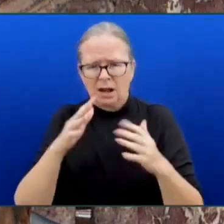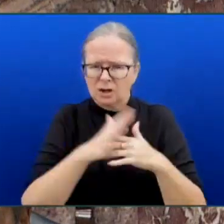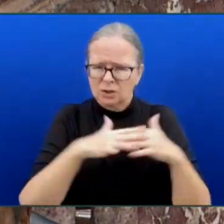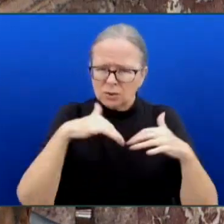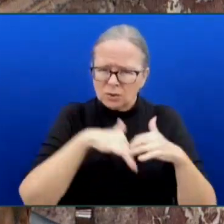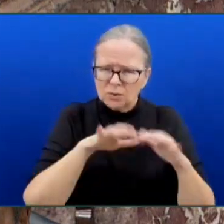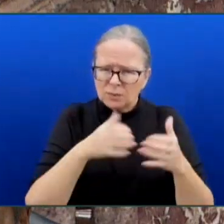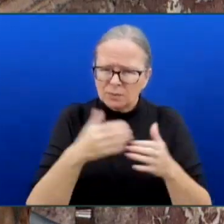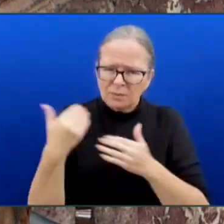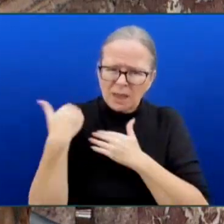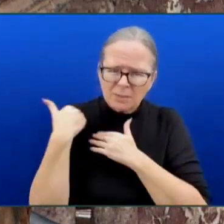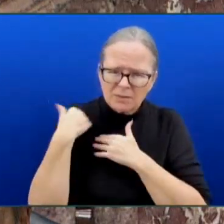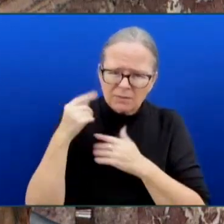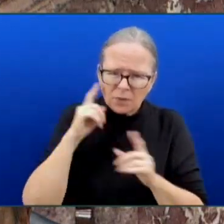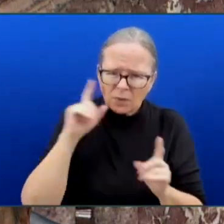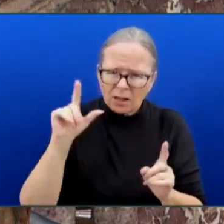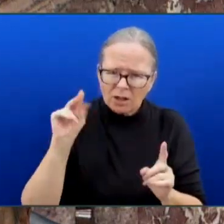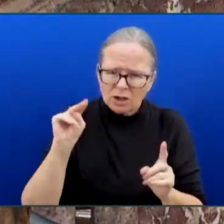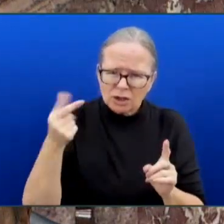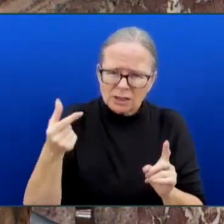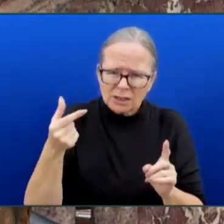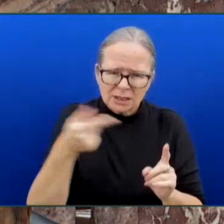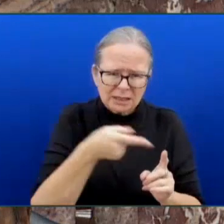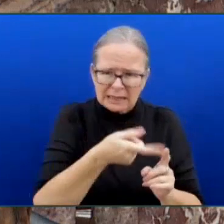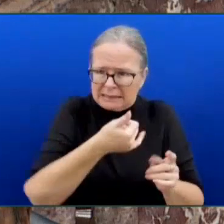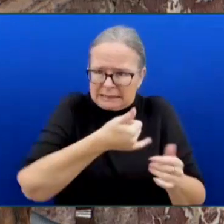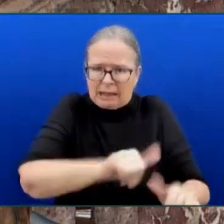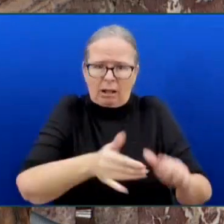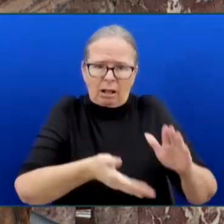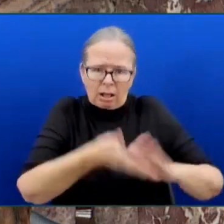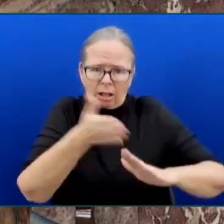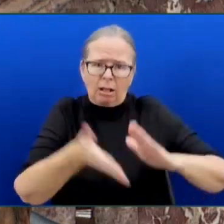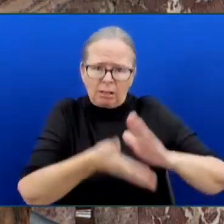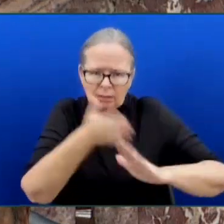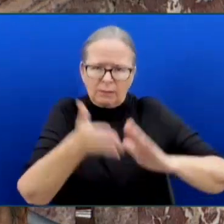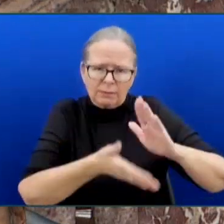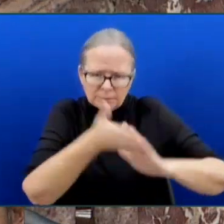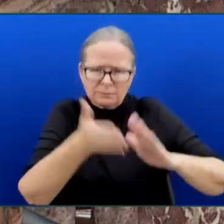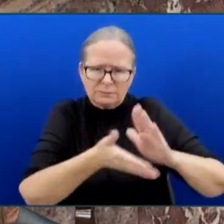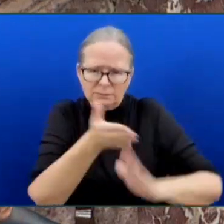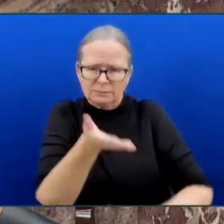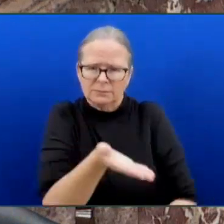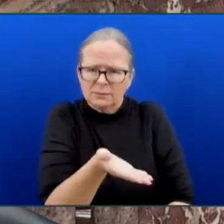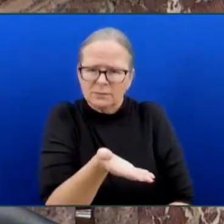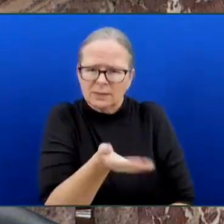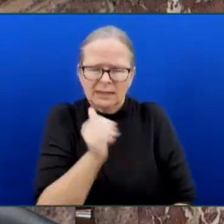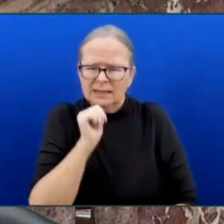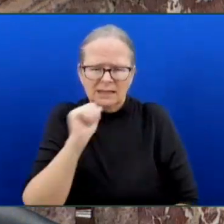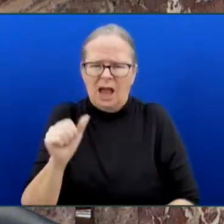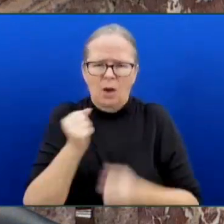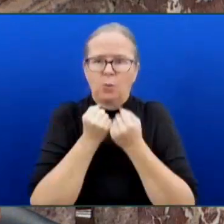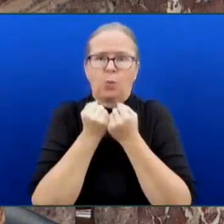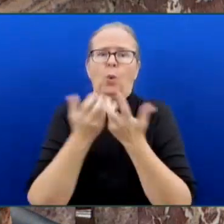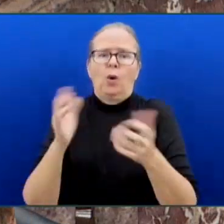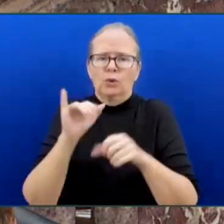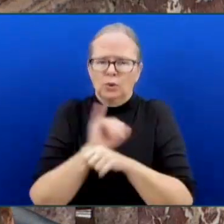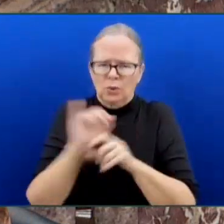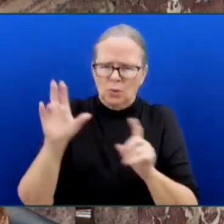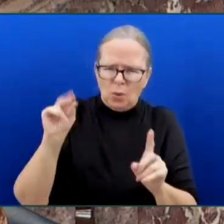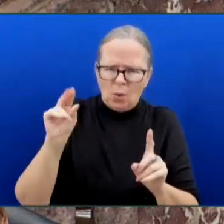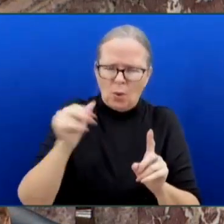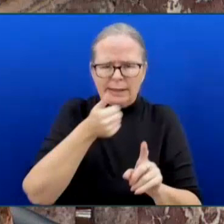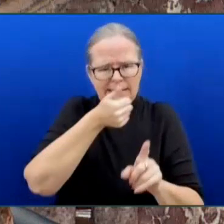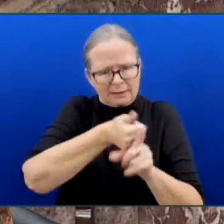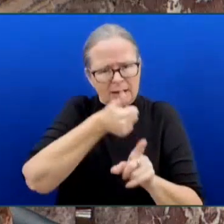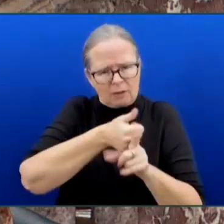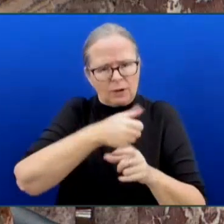out industry. It's uplifting BC, and it's resolving Canada's shame. The poverty